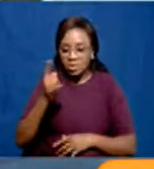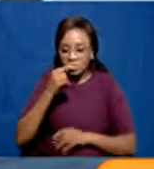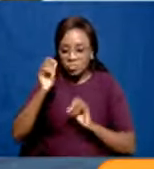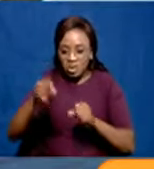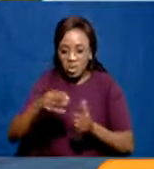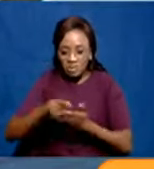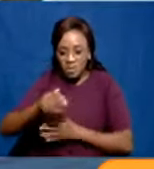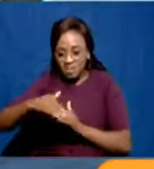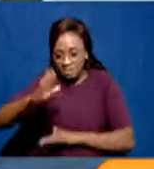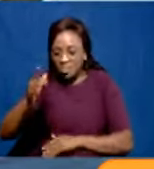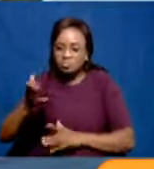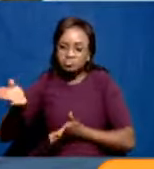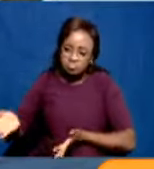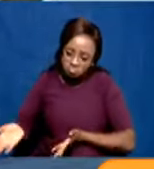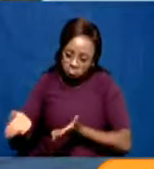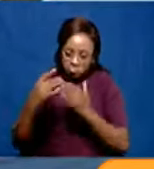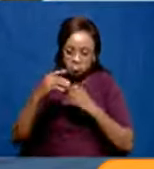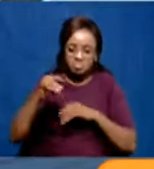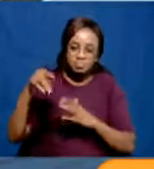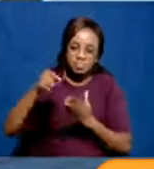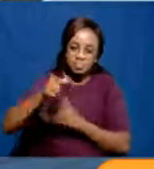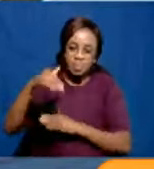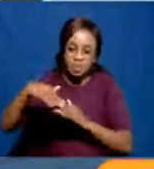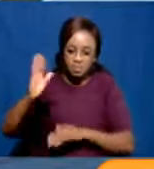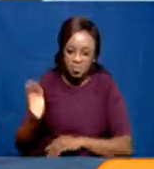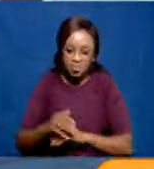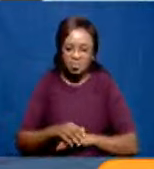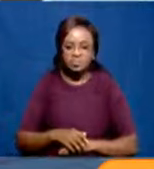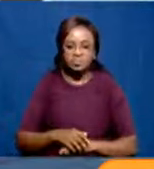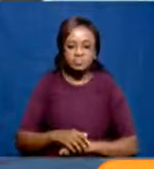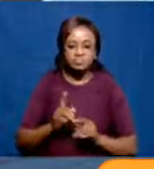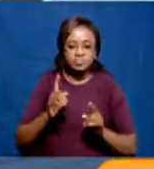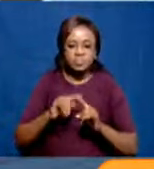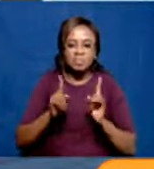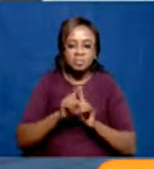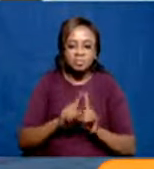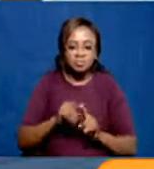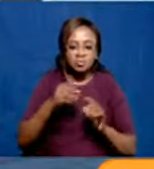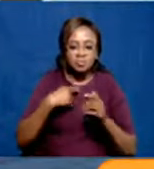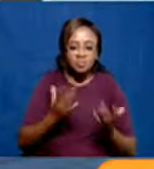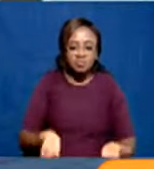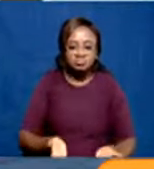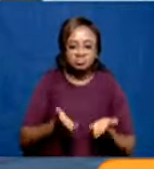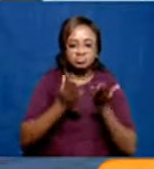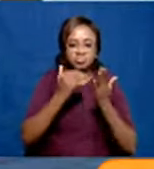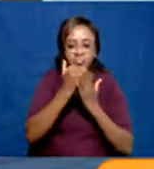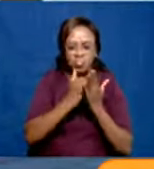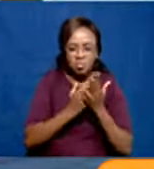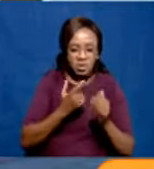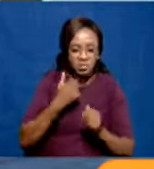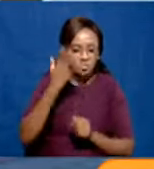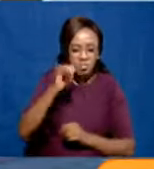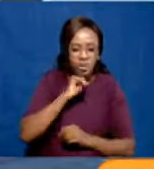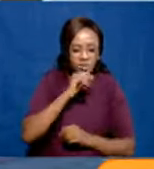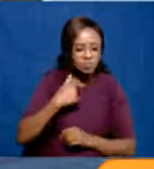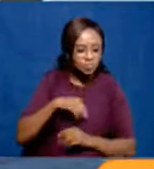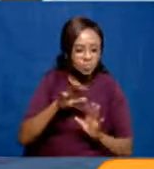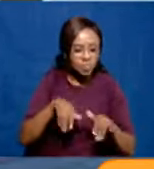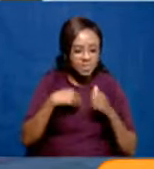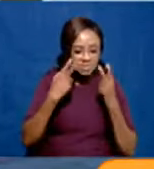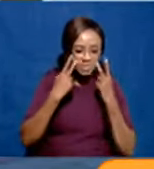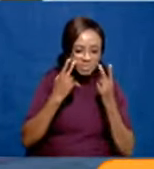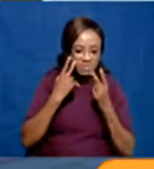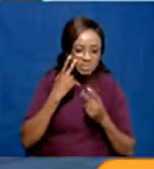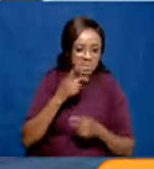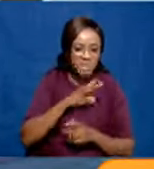to pay, let them be able to get augmented care if they want. But even in the case of the enhanced schemes, why don't we see what this so-called basic package,